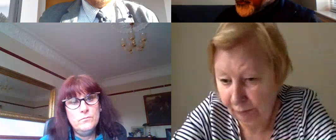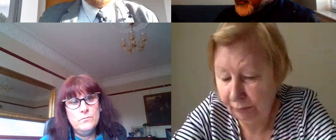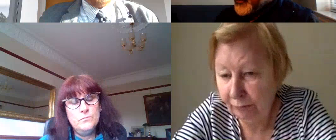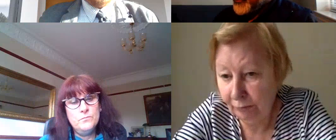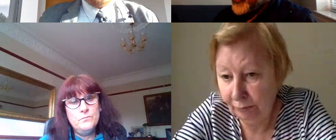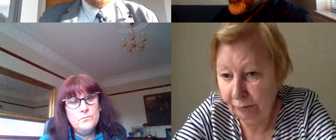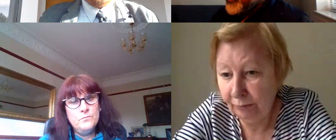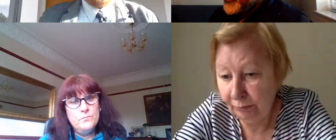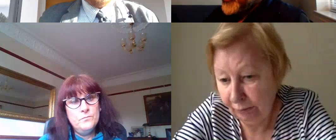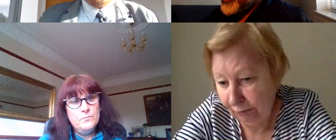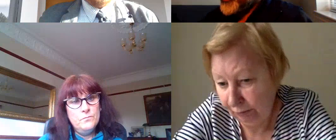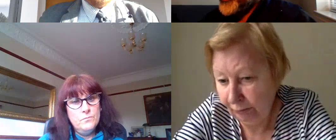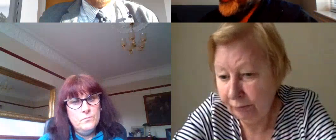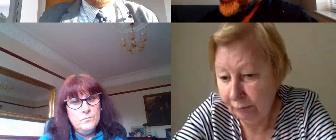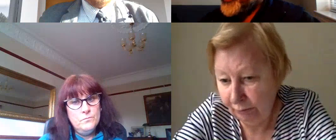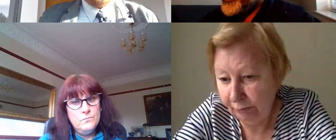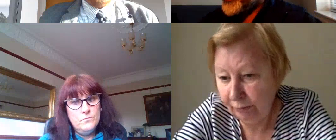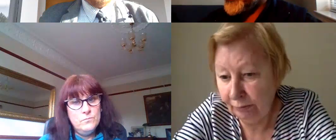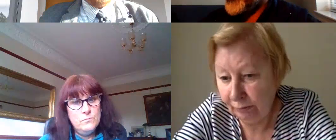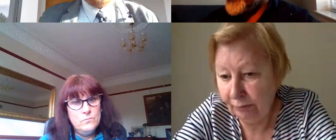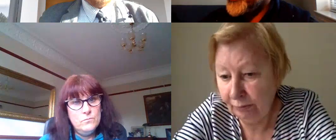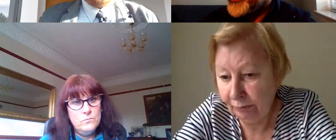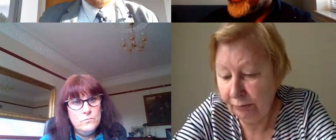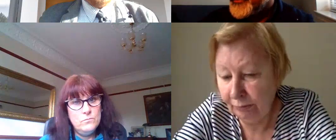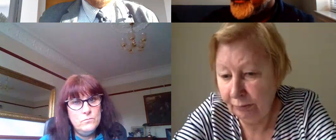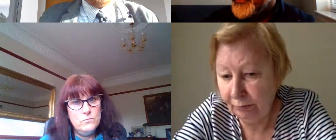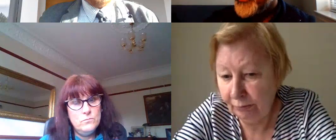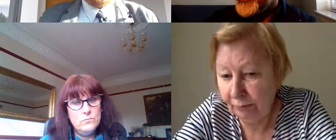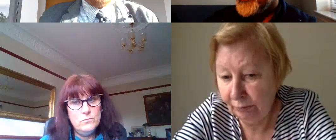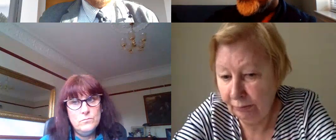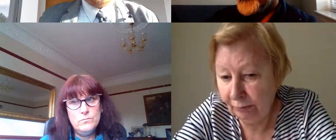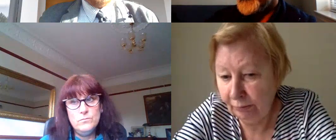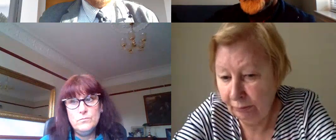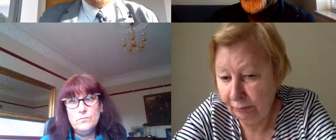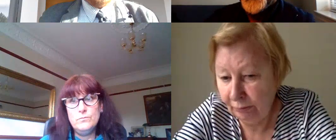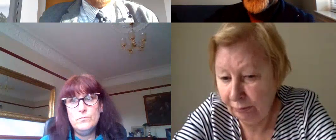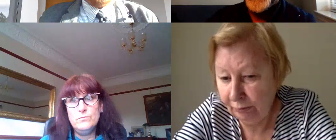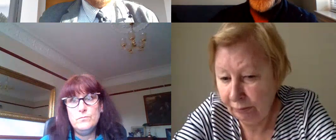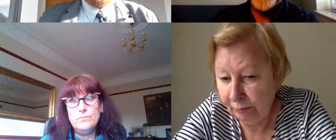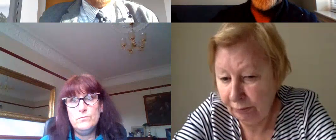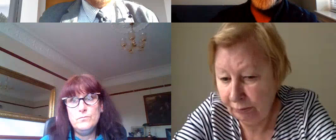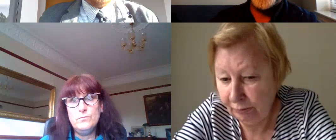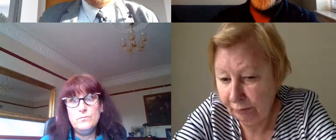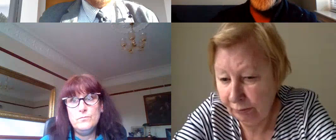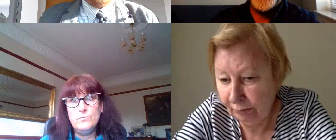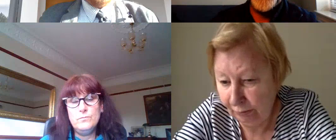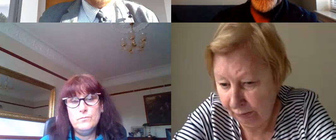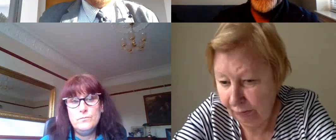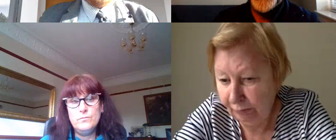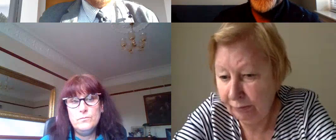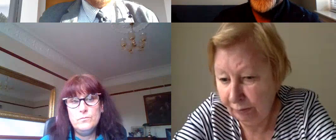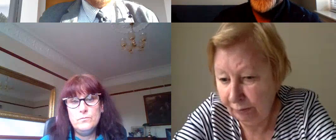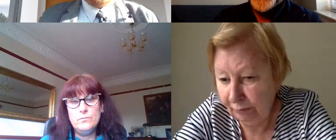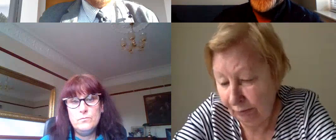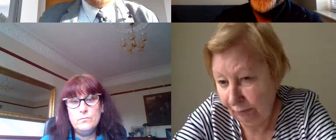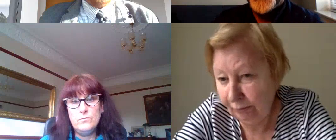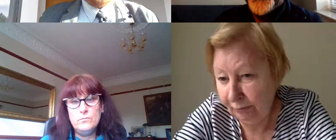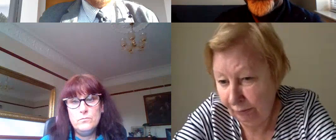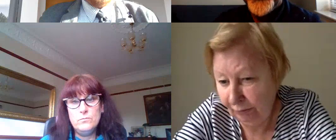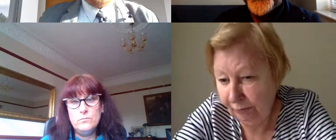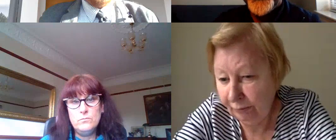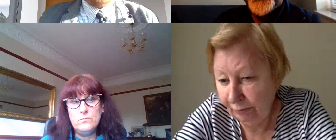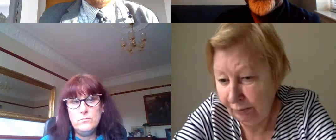on. So again, these are things that I can't really predict. And if I sell the horse more than once, I could end up